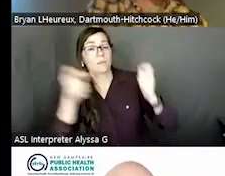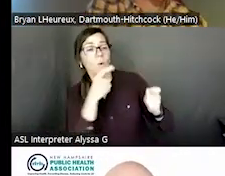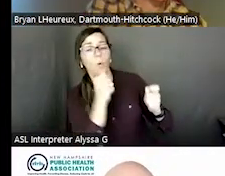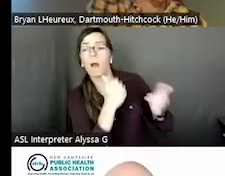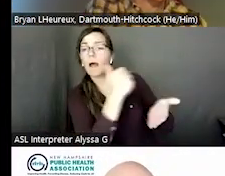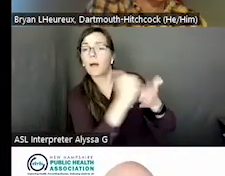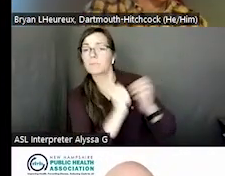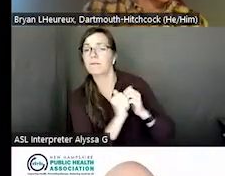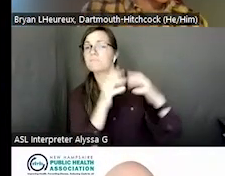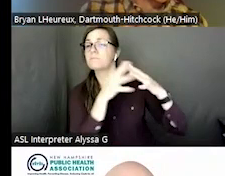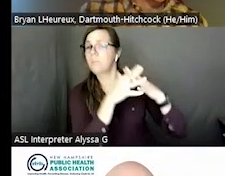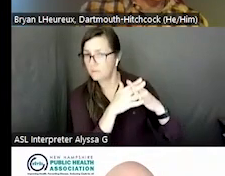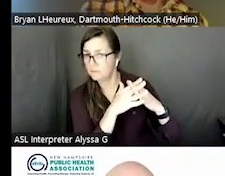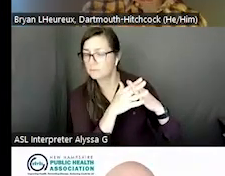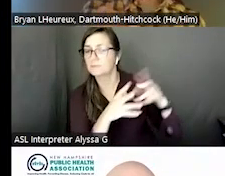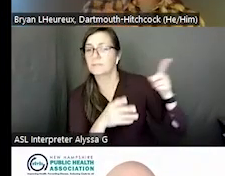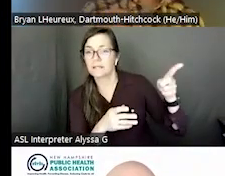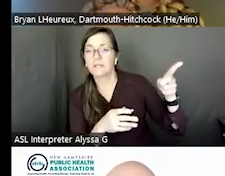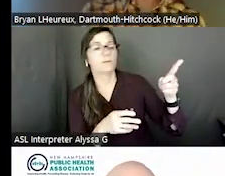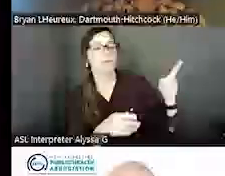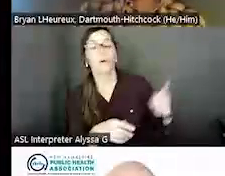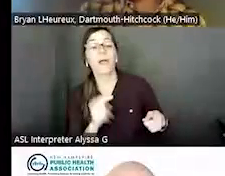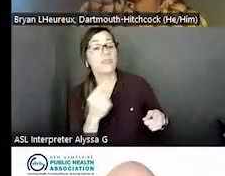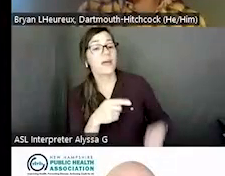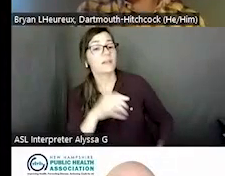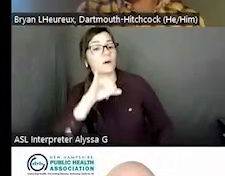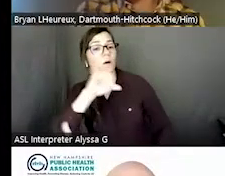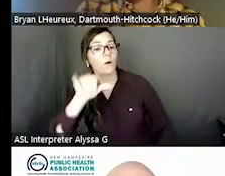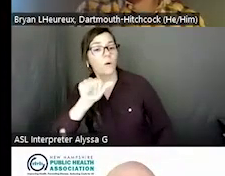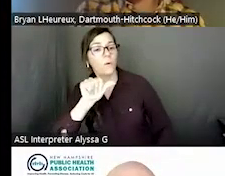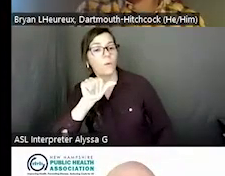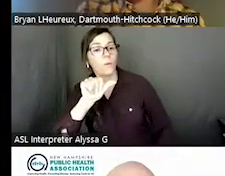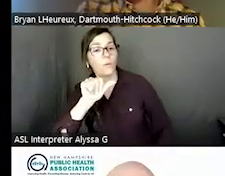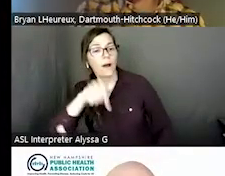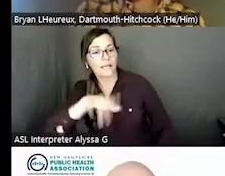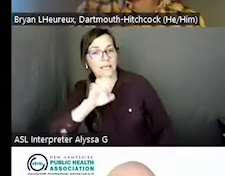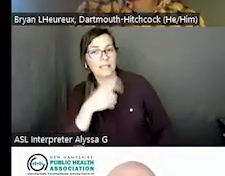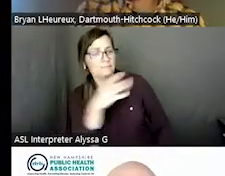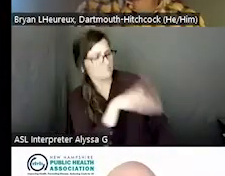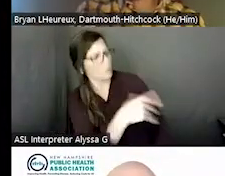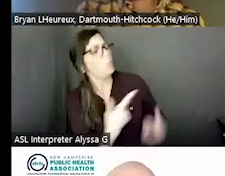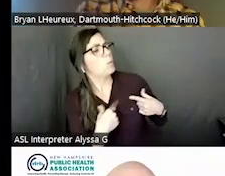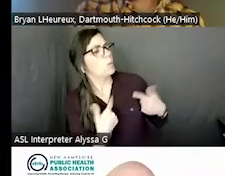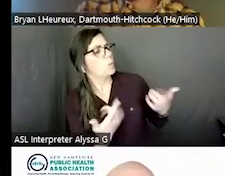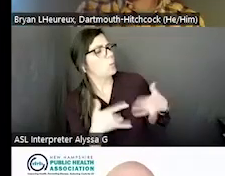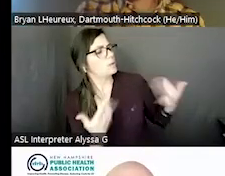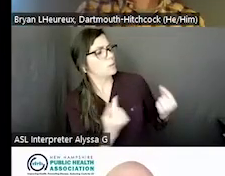community organizers. And then they said to Joaquin, so what are you doing, Joaquin? And at this moment